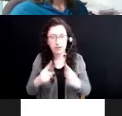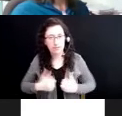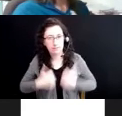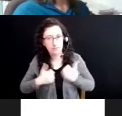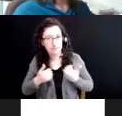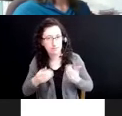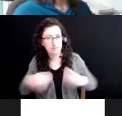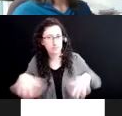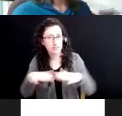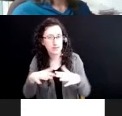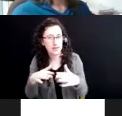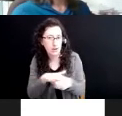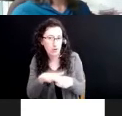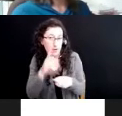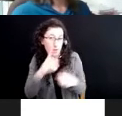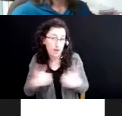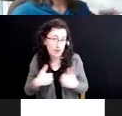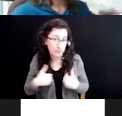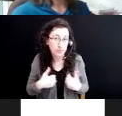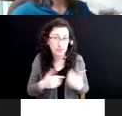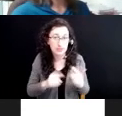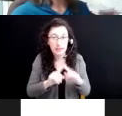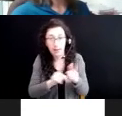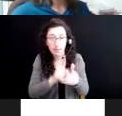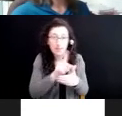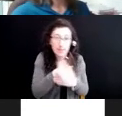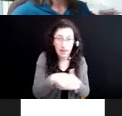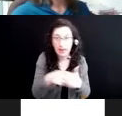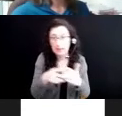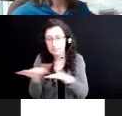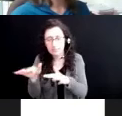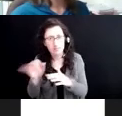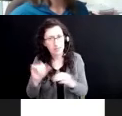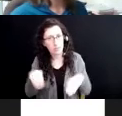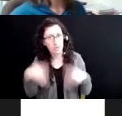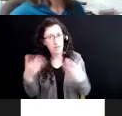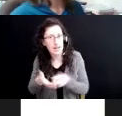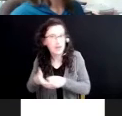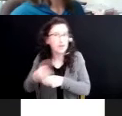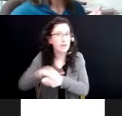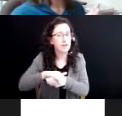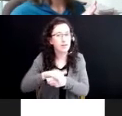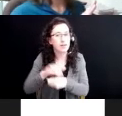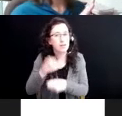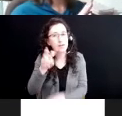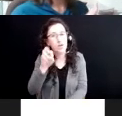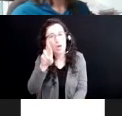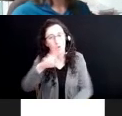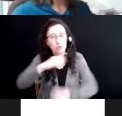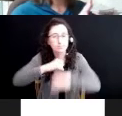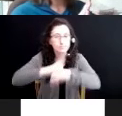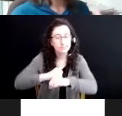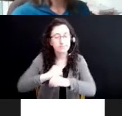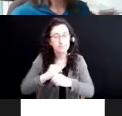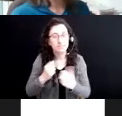that you're providing and is providing cover for and